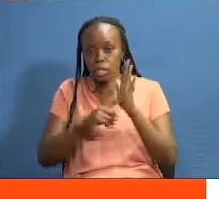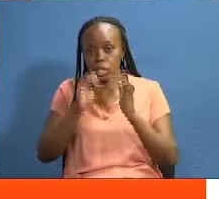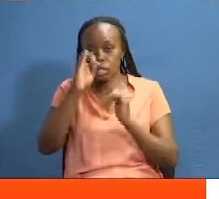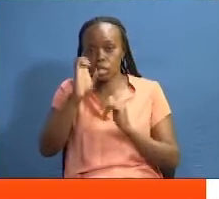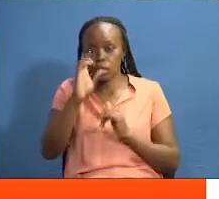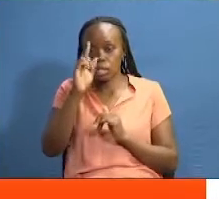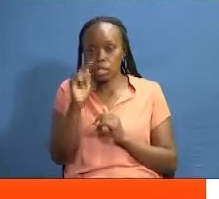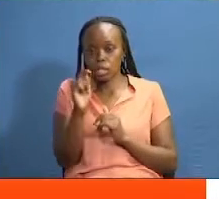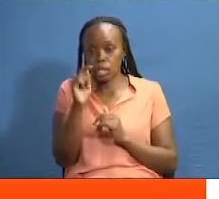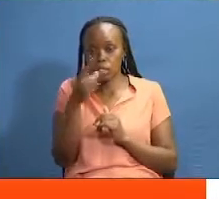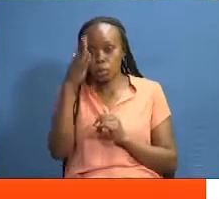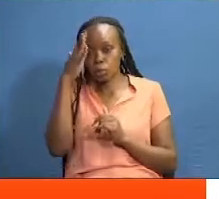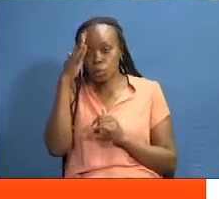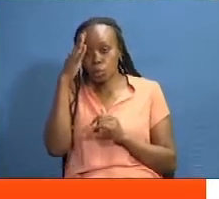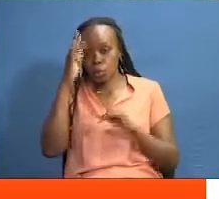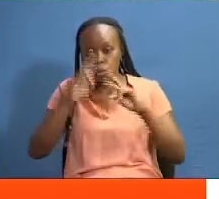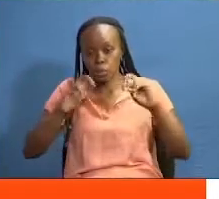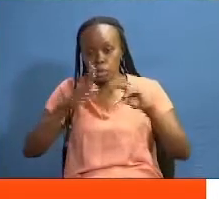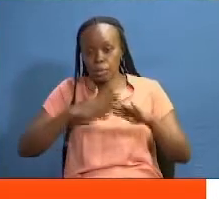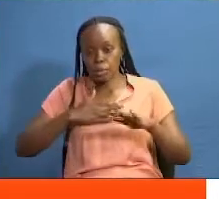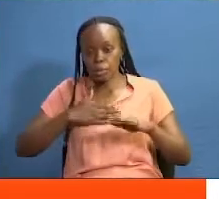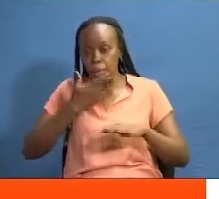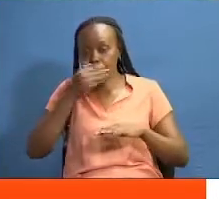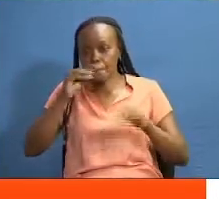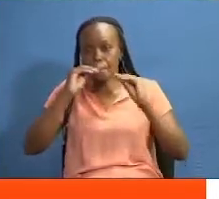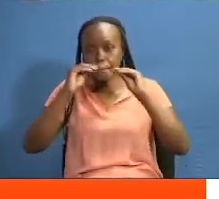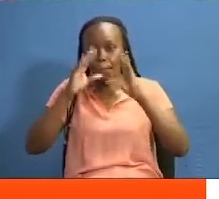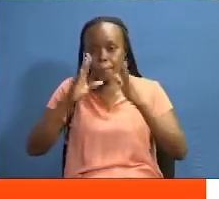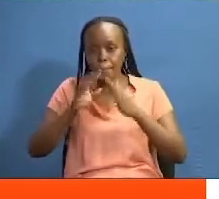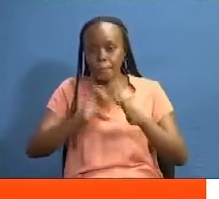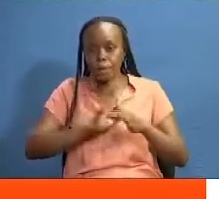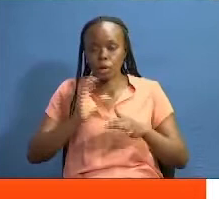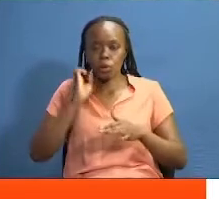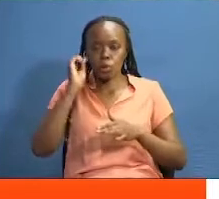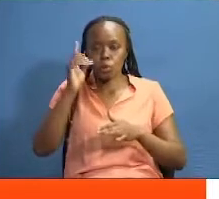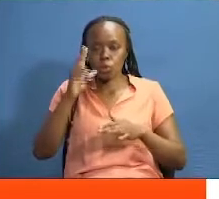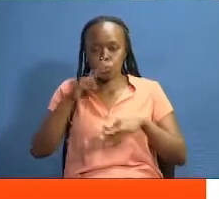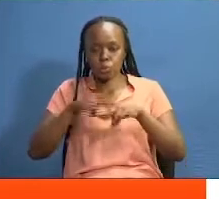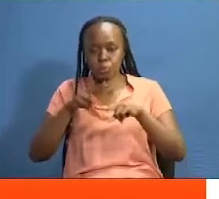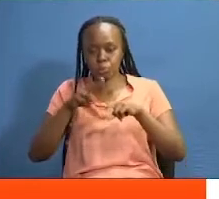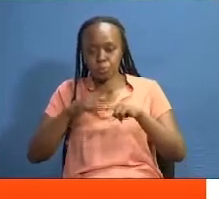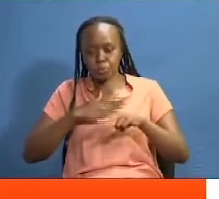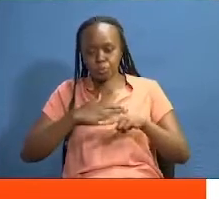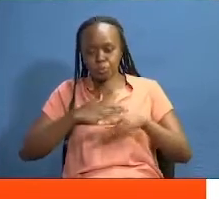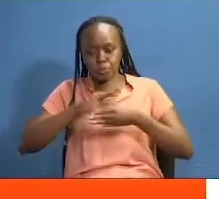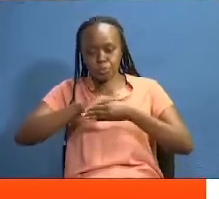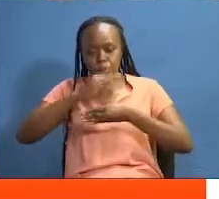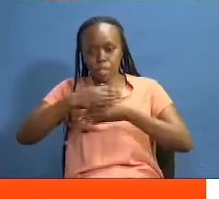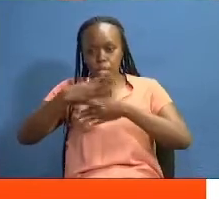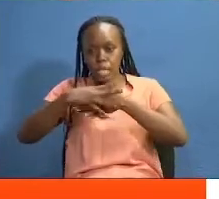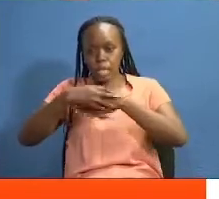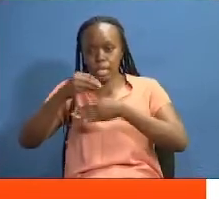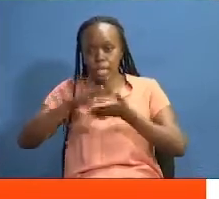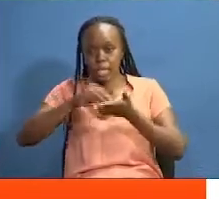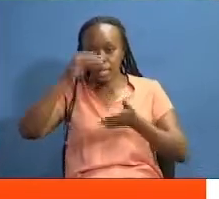now? Do you know Google was my best teacher? I could go sit on my computer, learn the whole